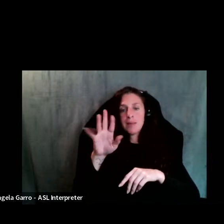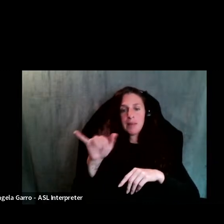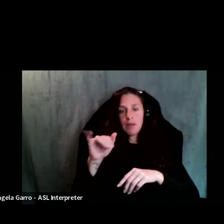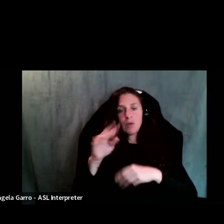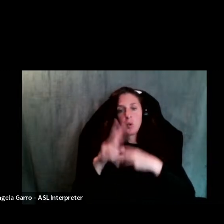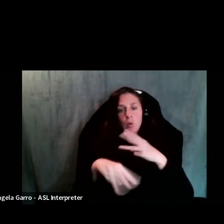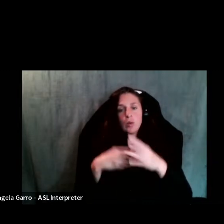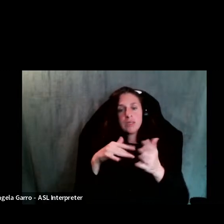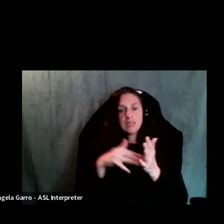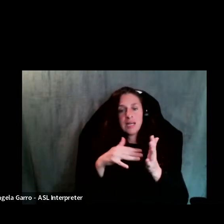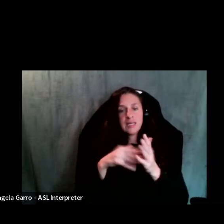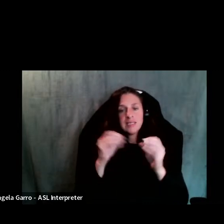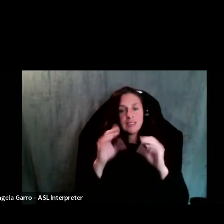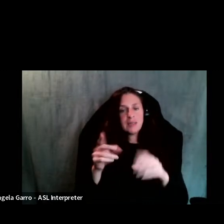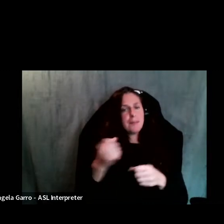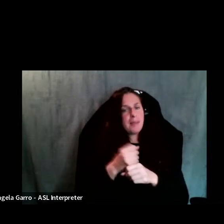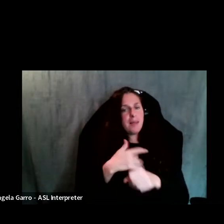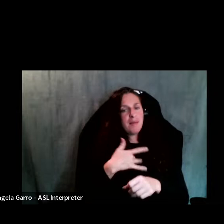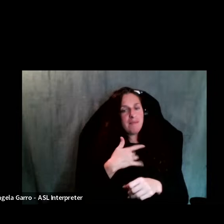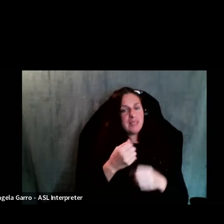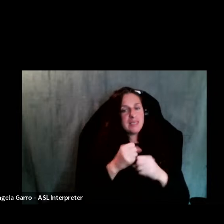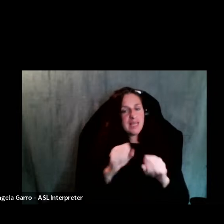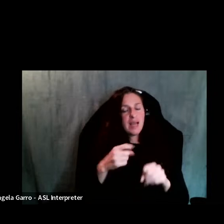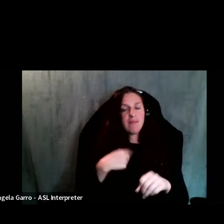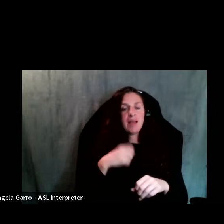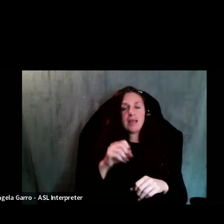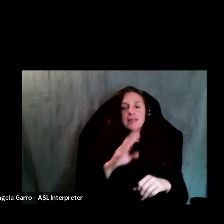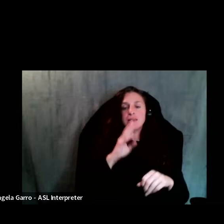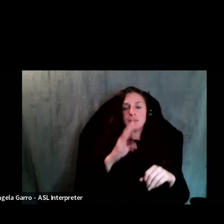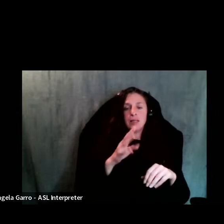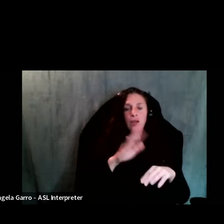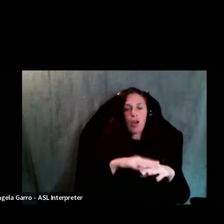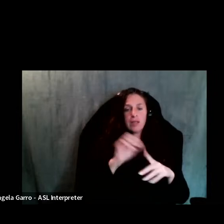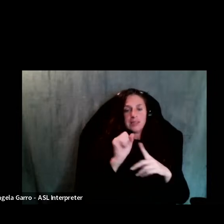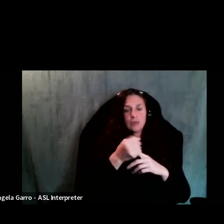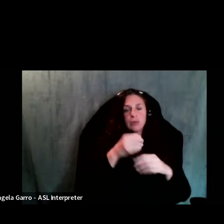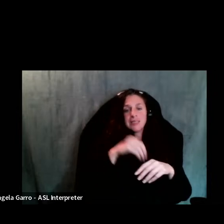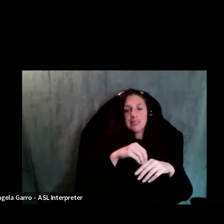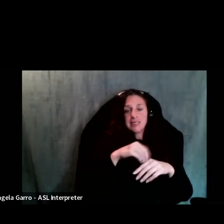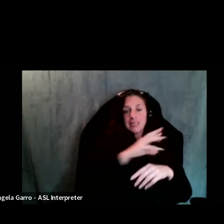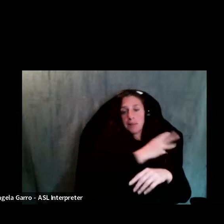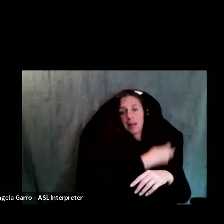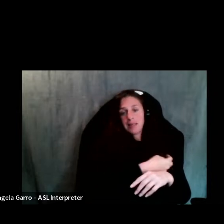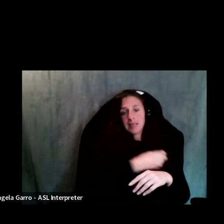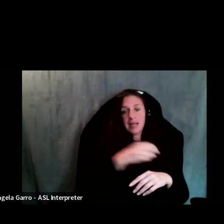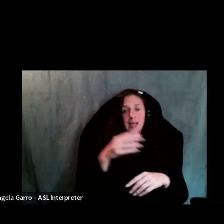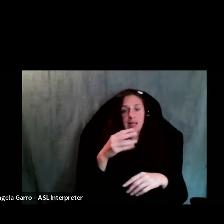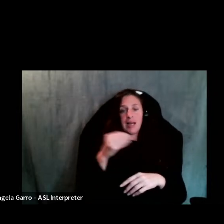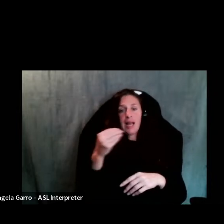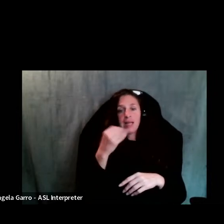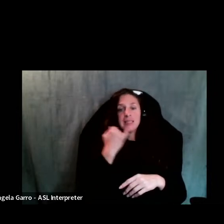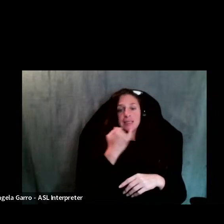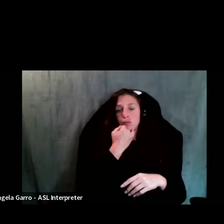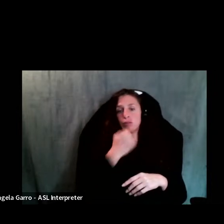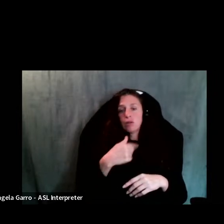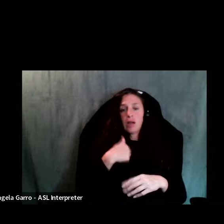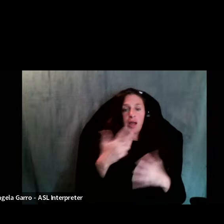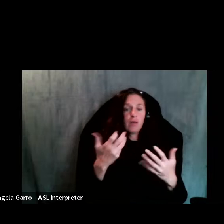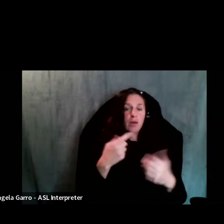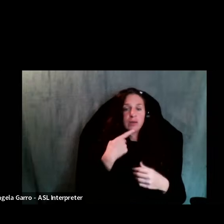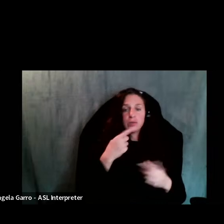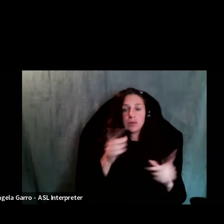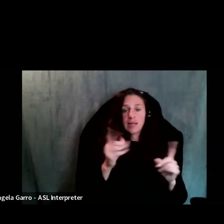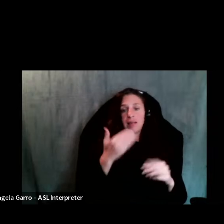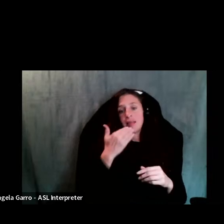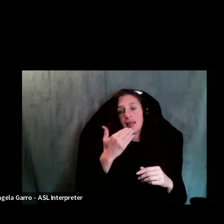who made me feel safe in my class enough to speak up on the situation in Palestine and Israel. I wanted to say thank